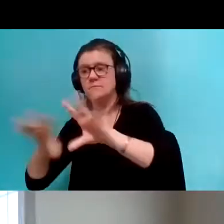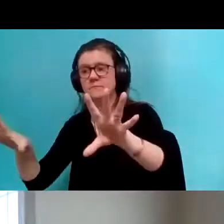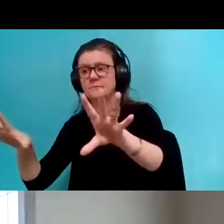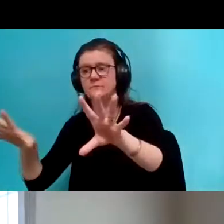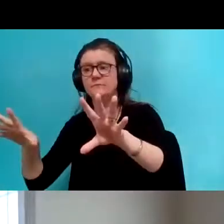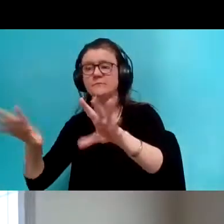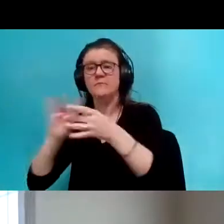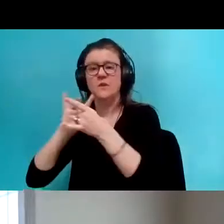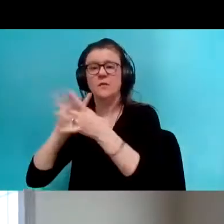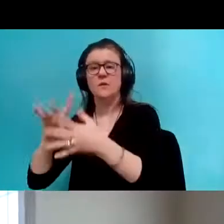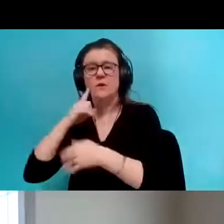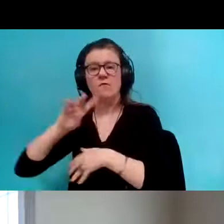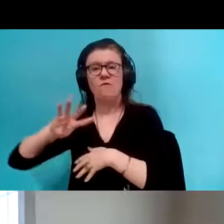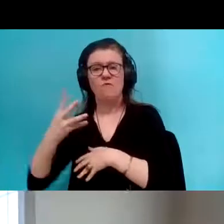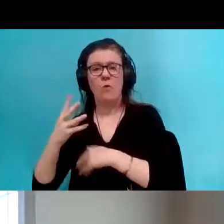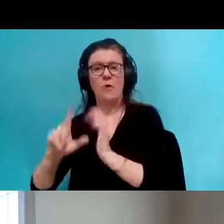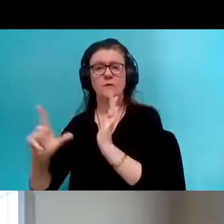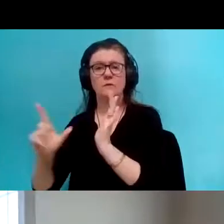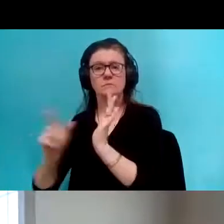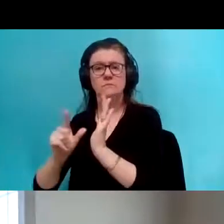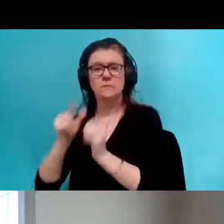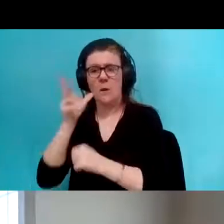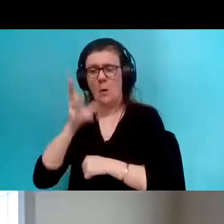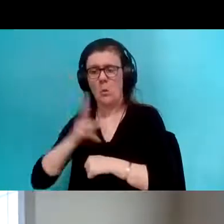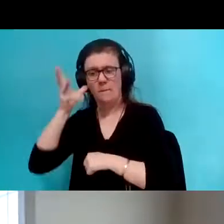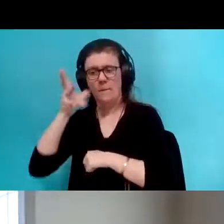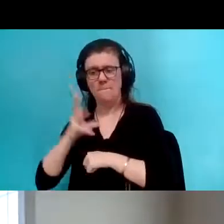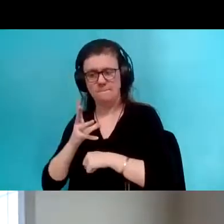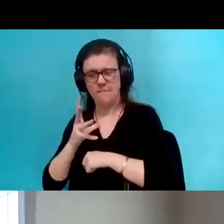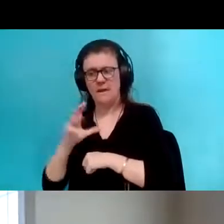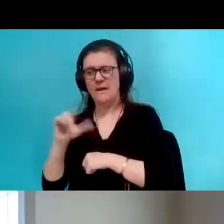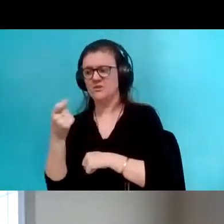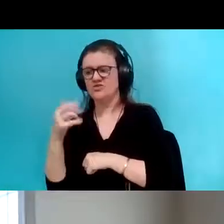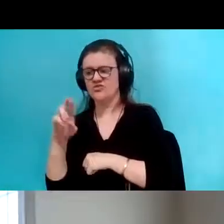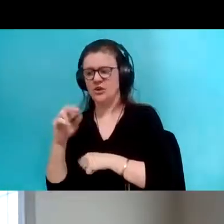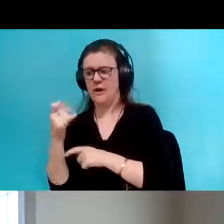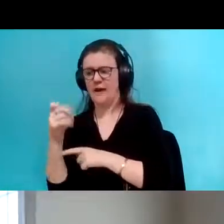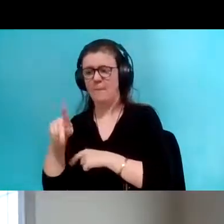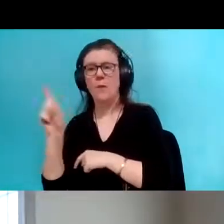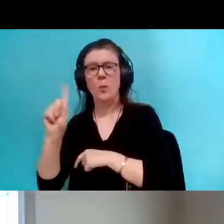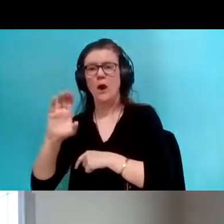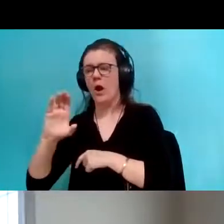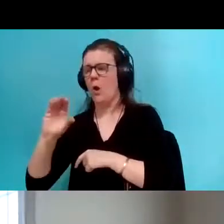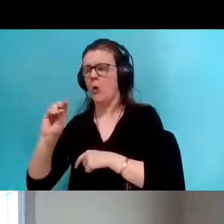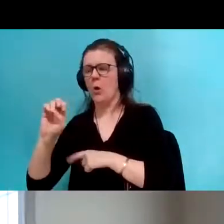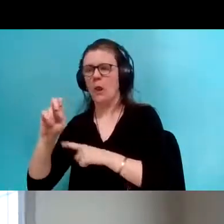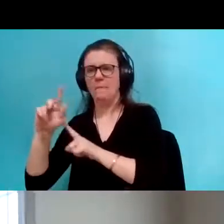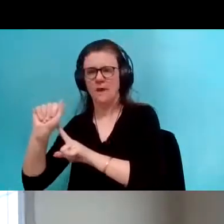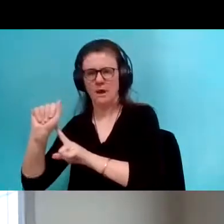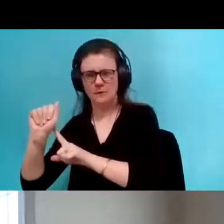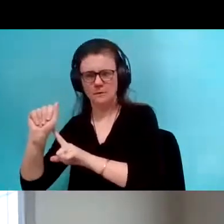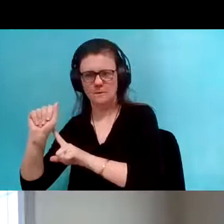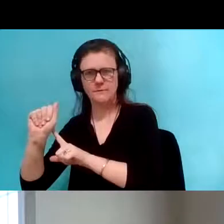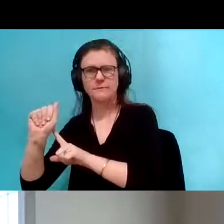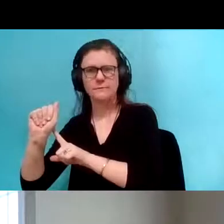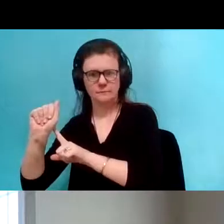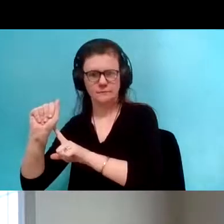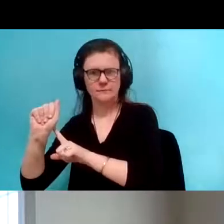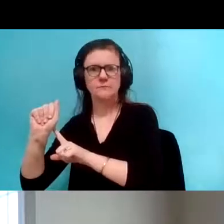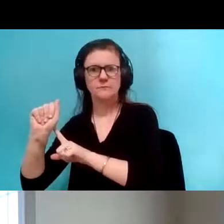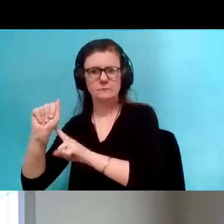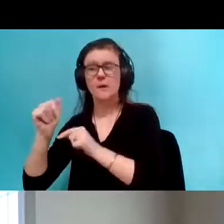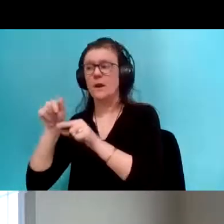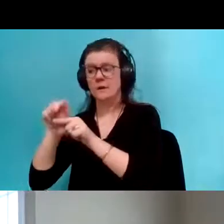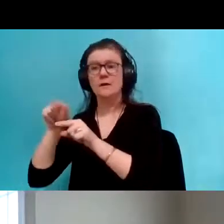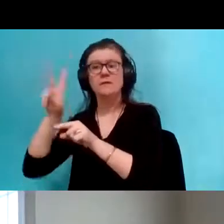the first edition of Women and Men Gender Gaps in Colombia, where the participation of the vice